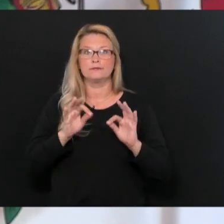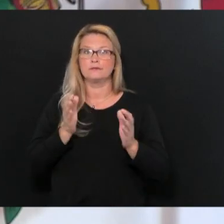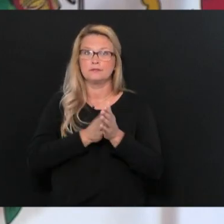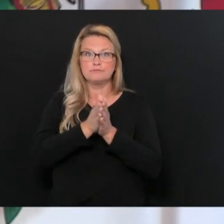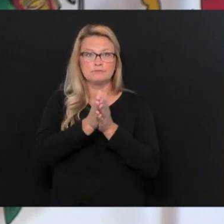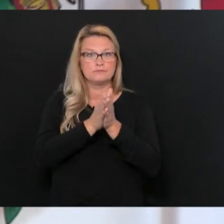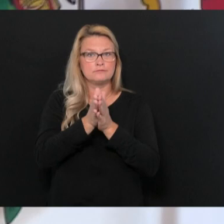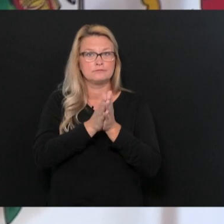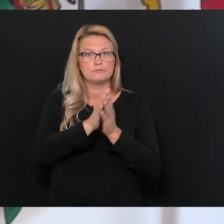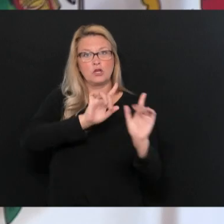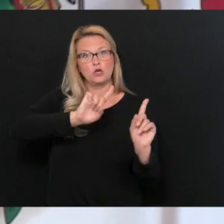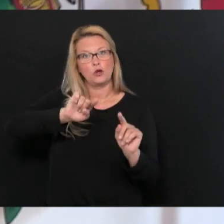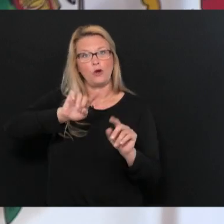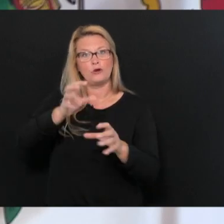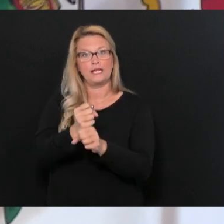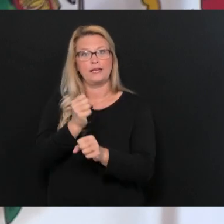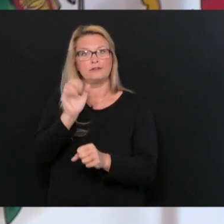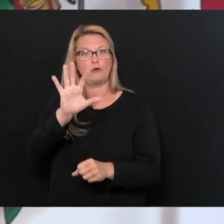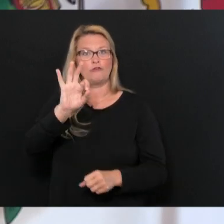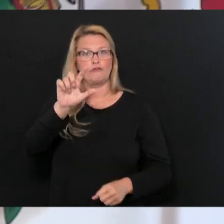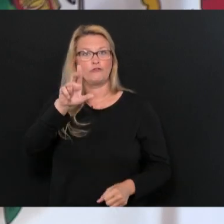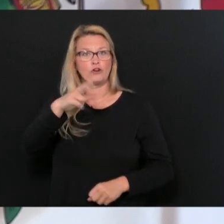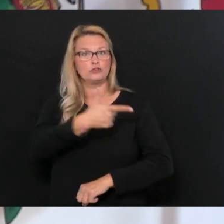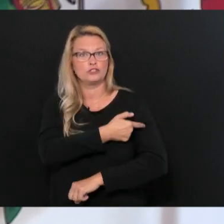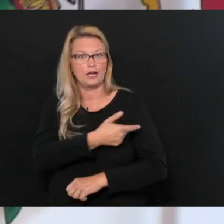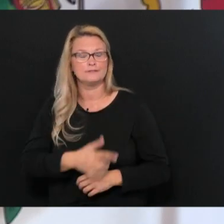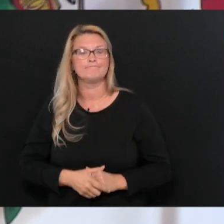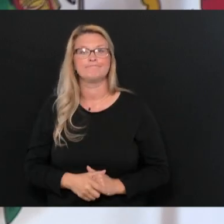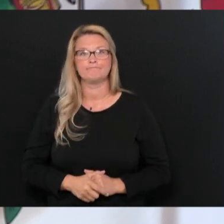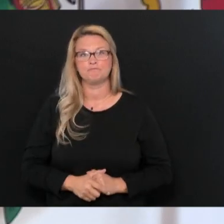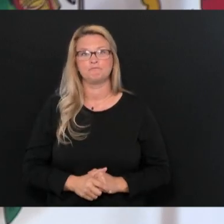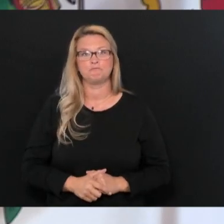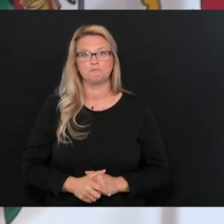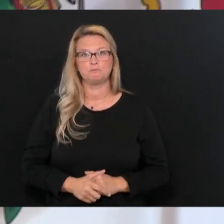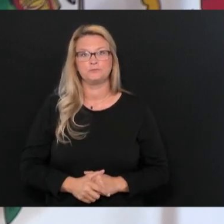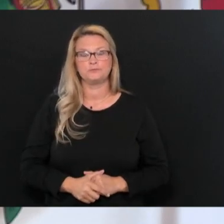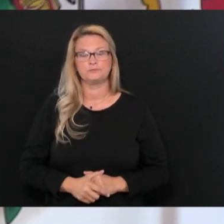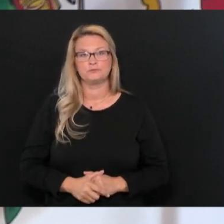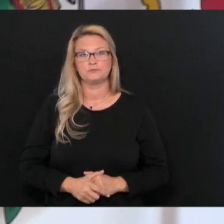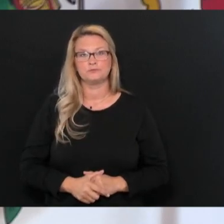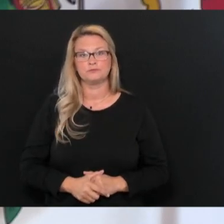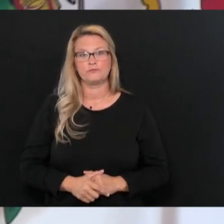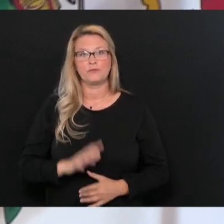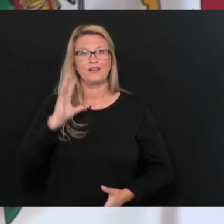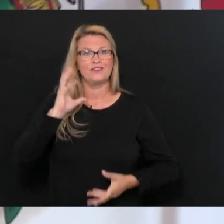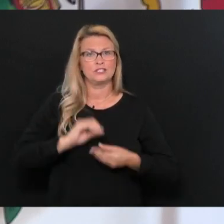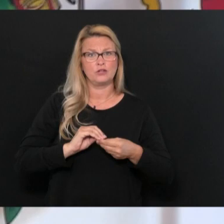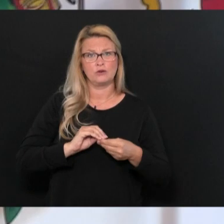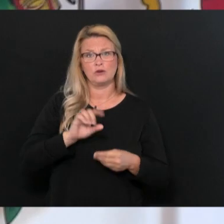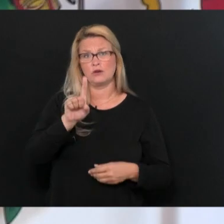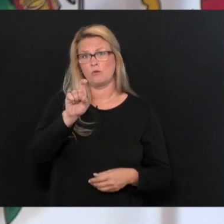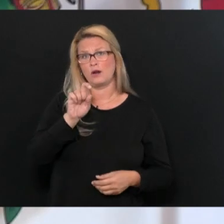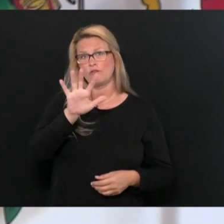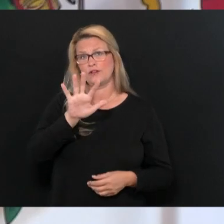where people are getting their flu shots, and that's really good. We have a total of